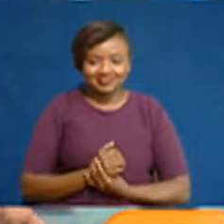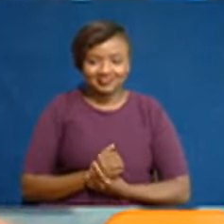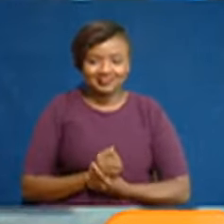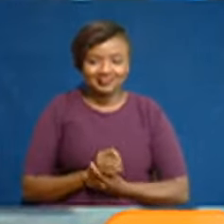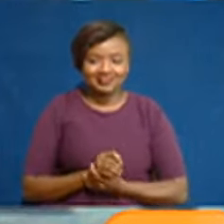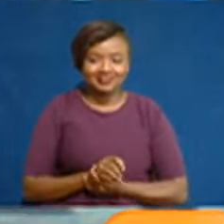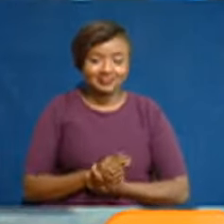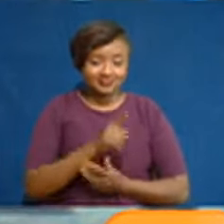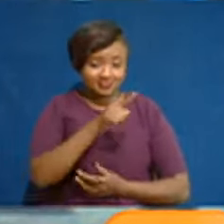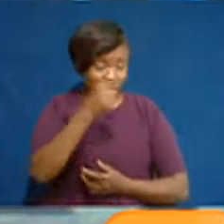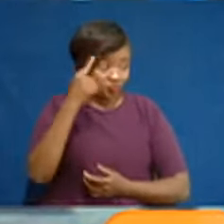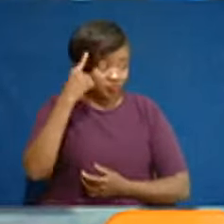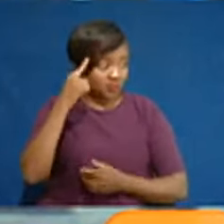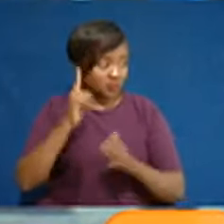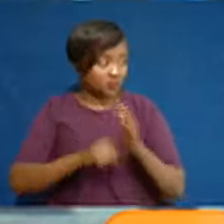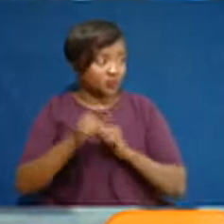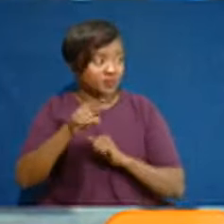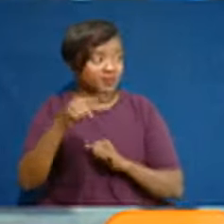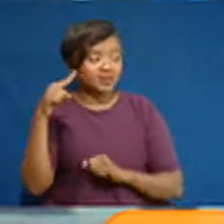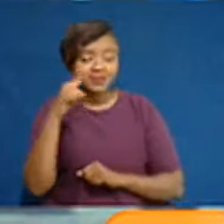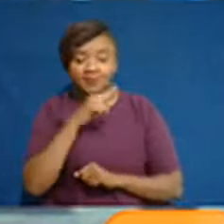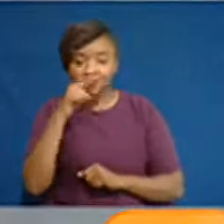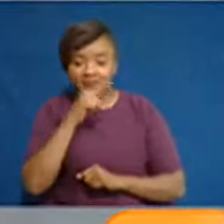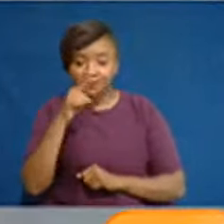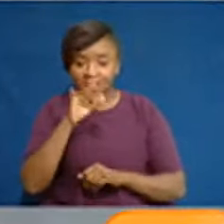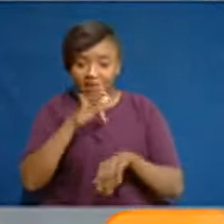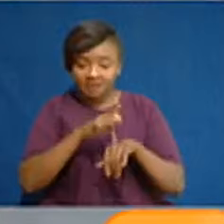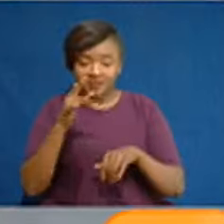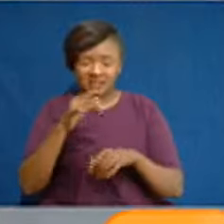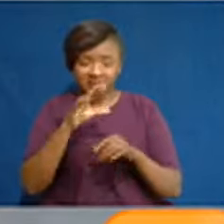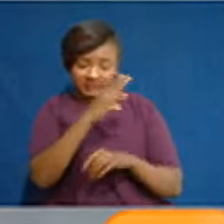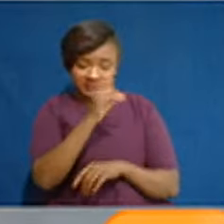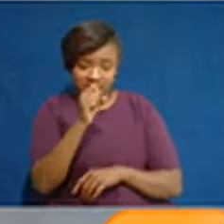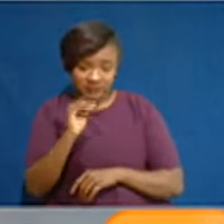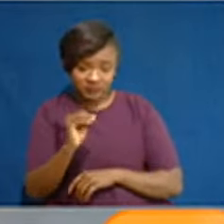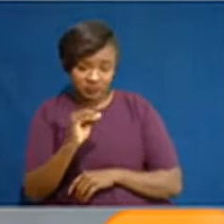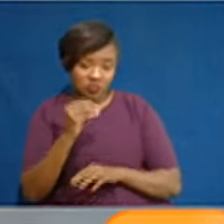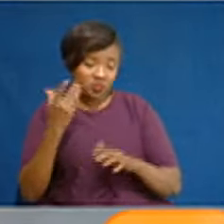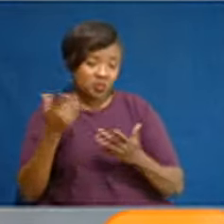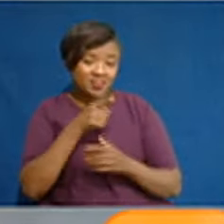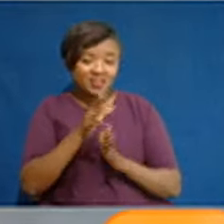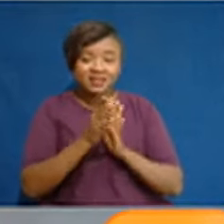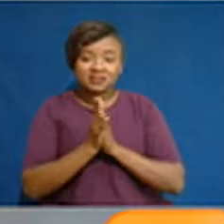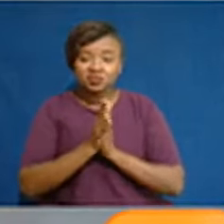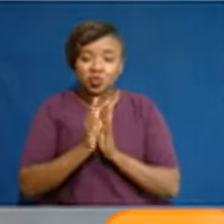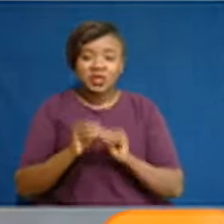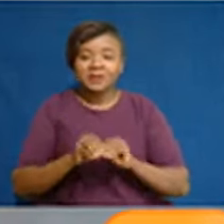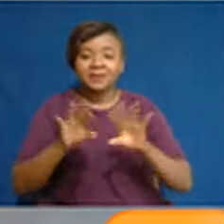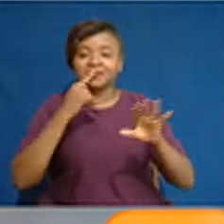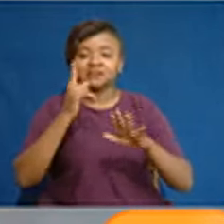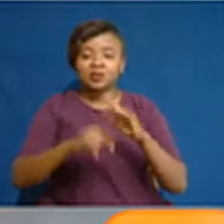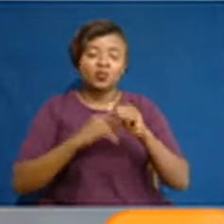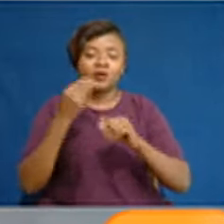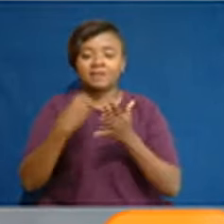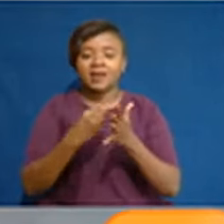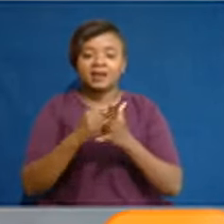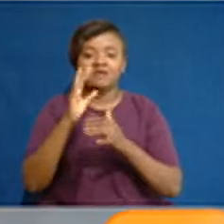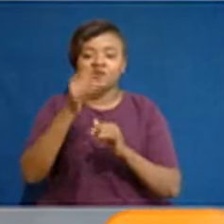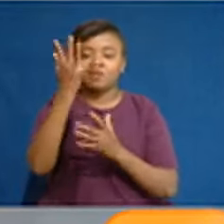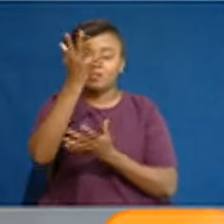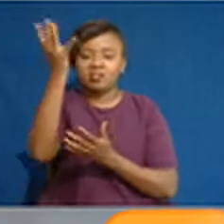Waringa, as a threat to the civil society space? This rhetoric, this narrative that is being spun and that John says is not